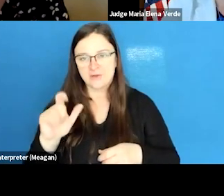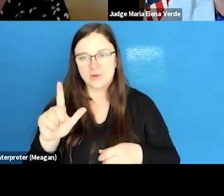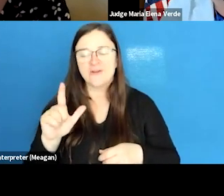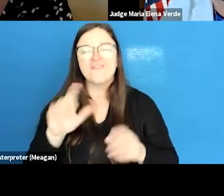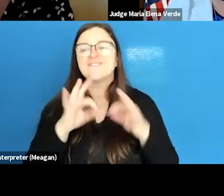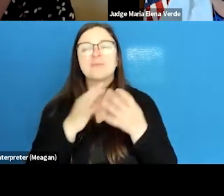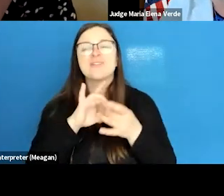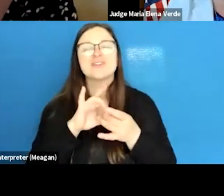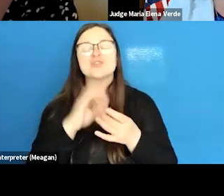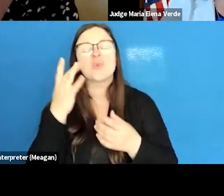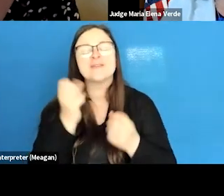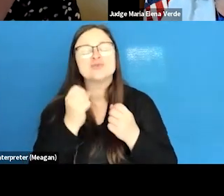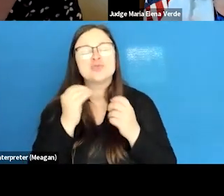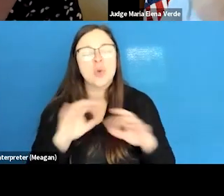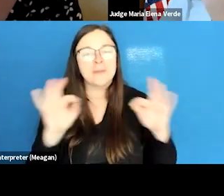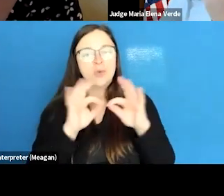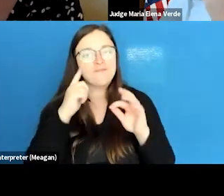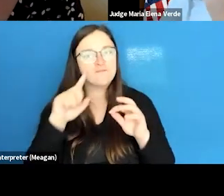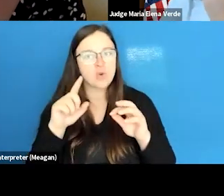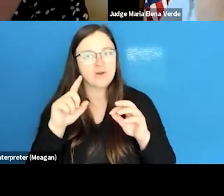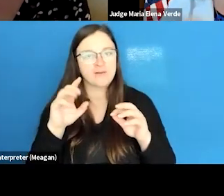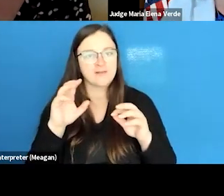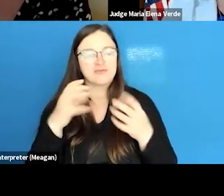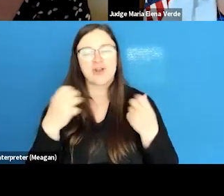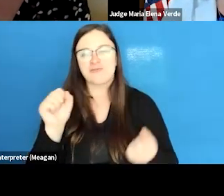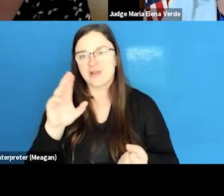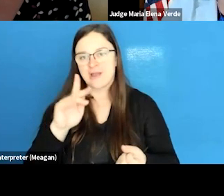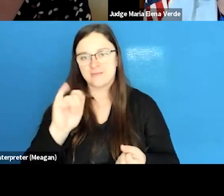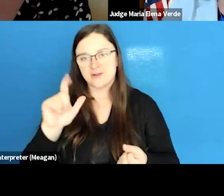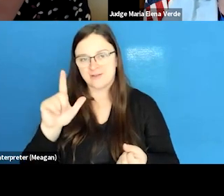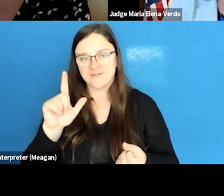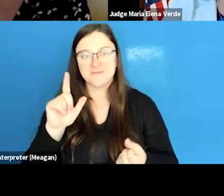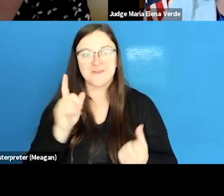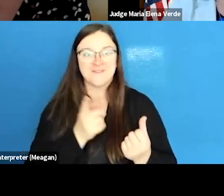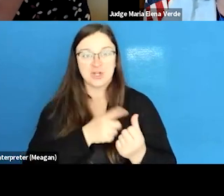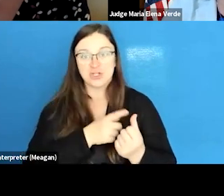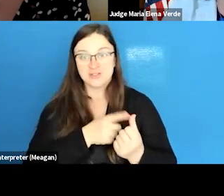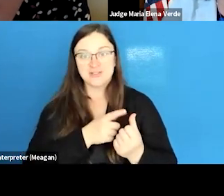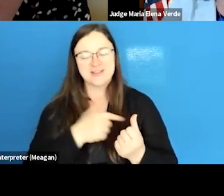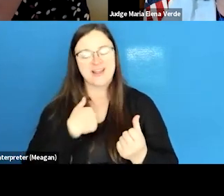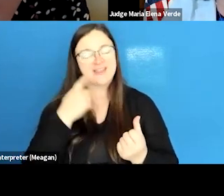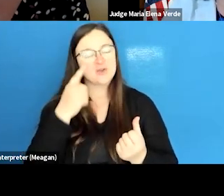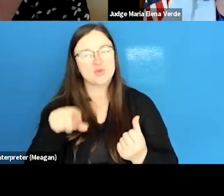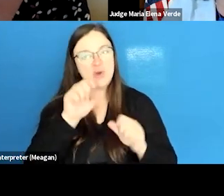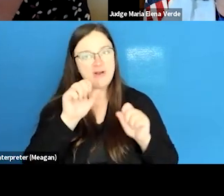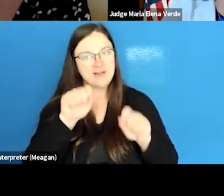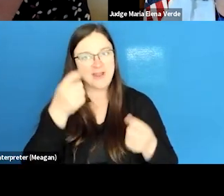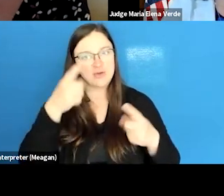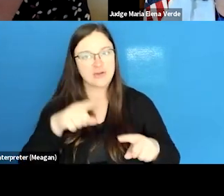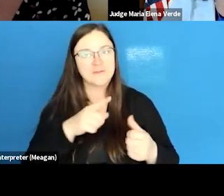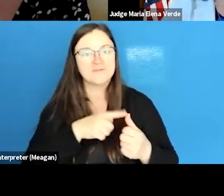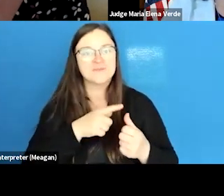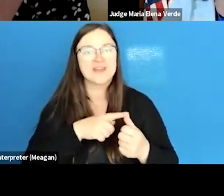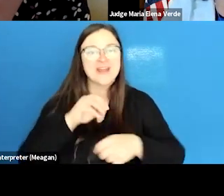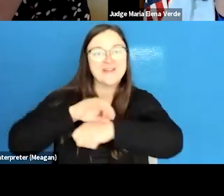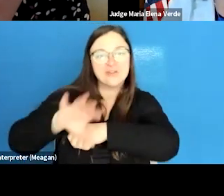recovery capital? First, and I think you can all probably attest to this, families influence a person's